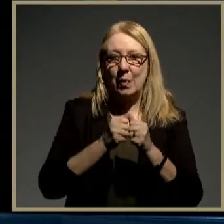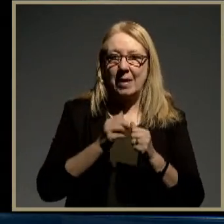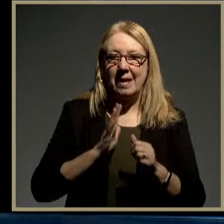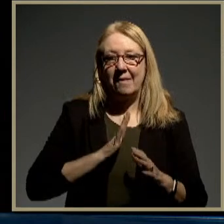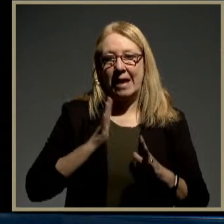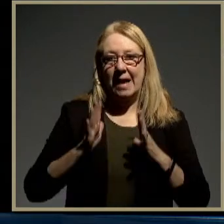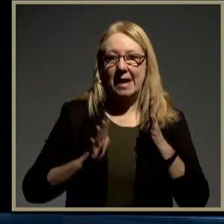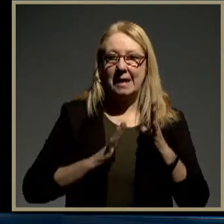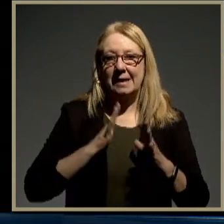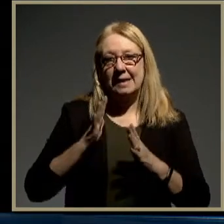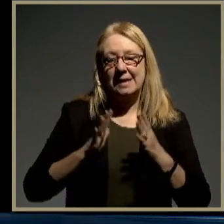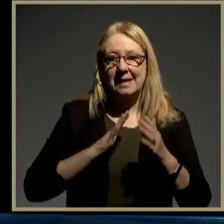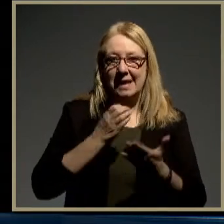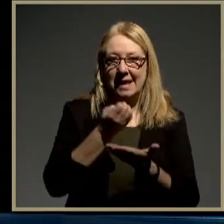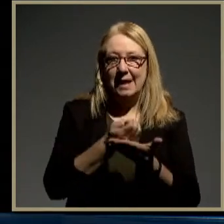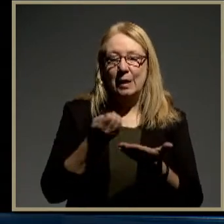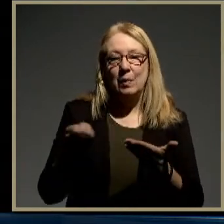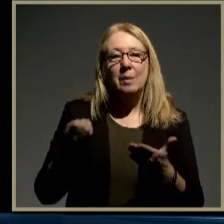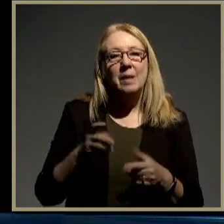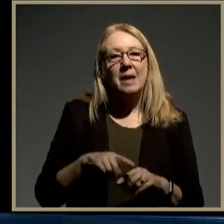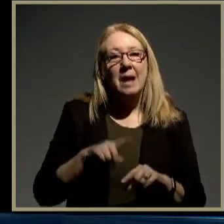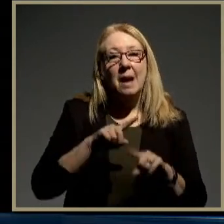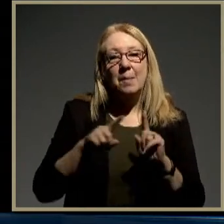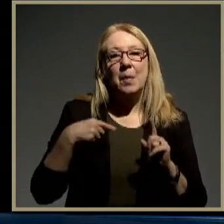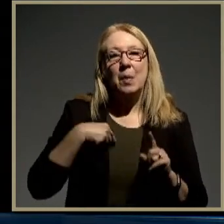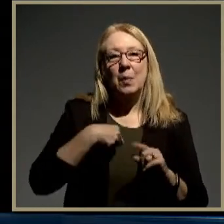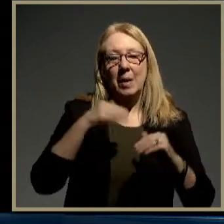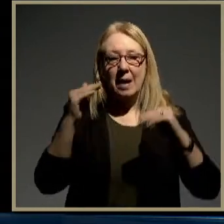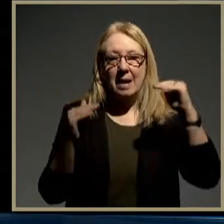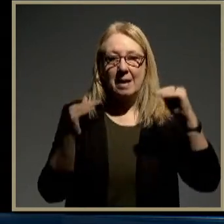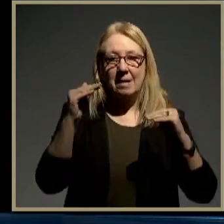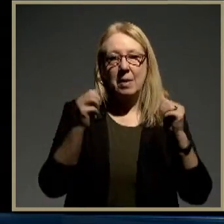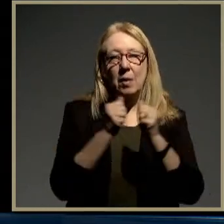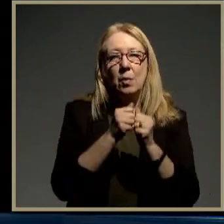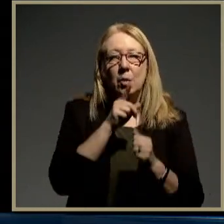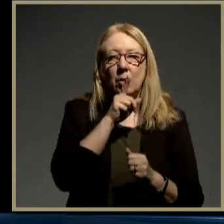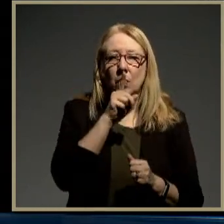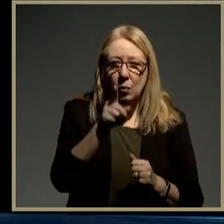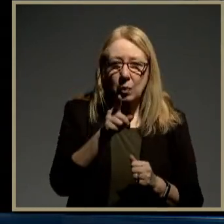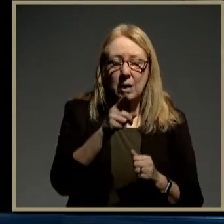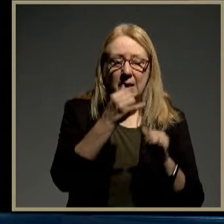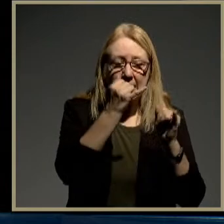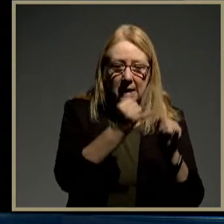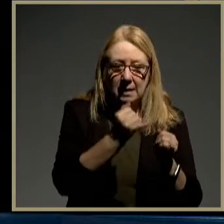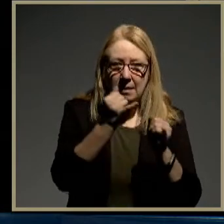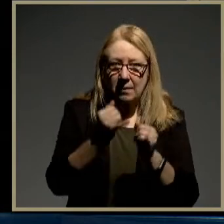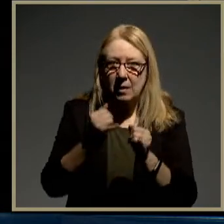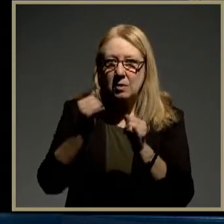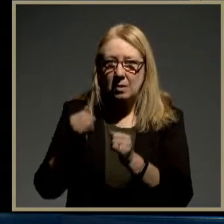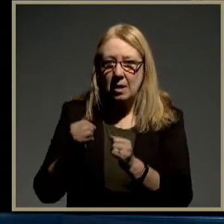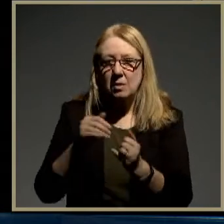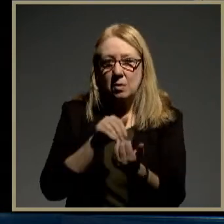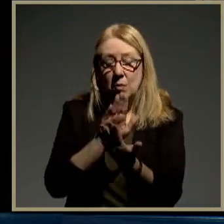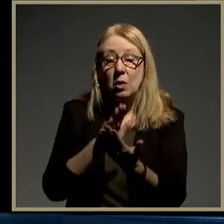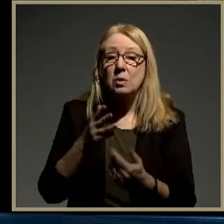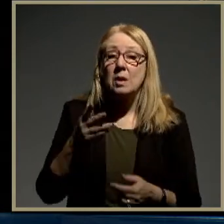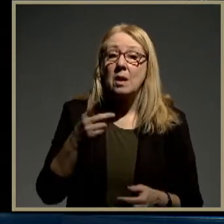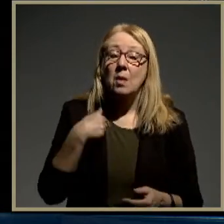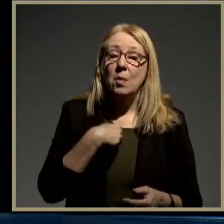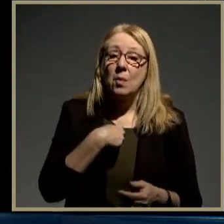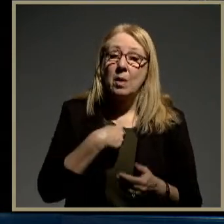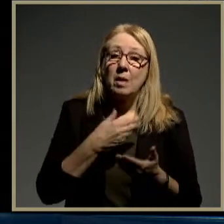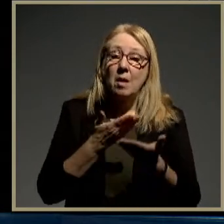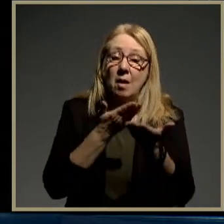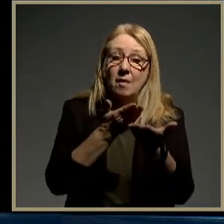fancy whiz-bang pieces of equipment, but we balance this with a real individualized approach. For example, we